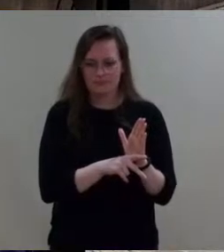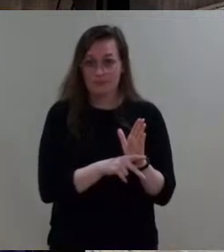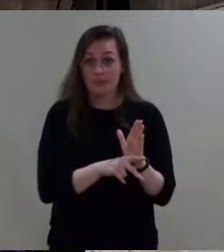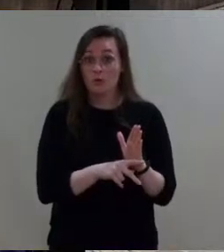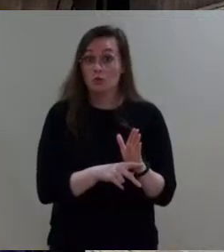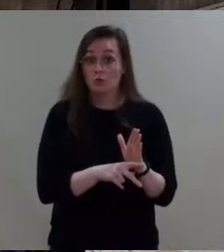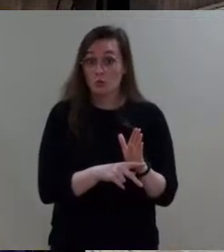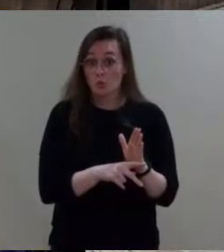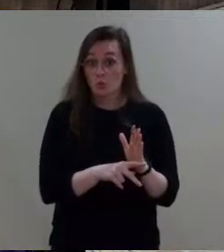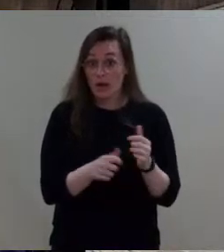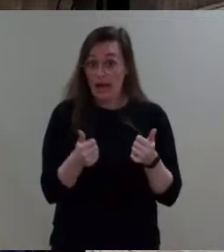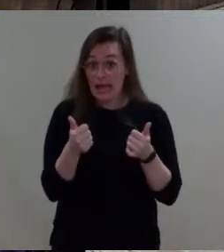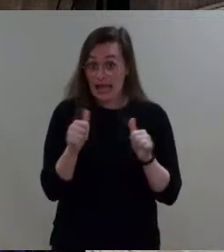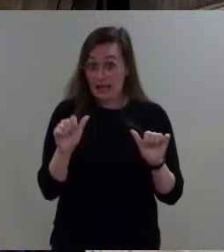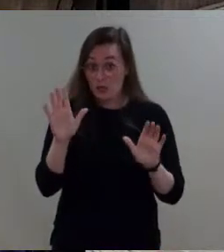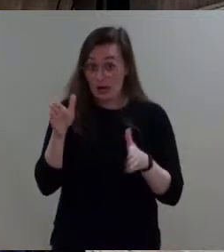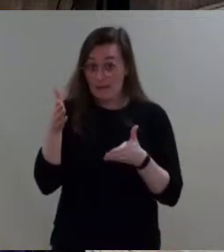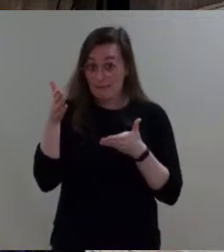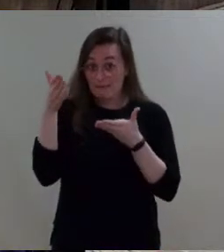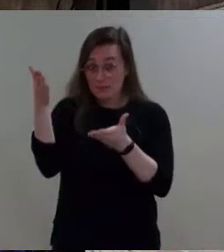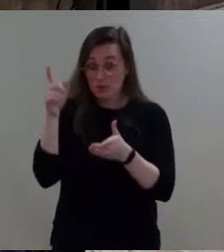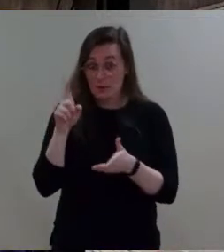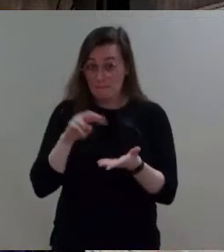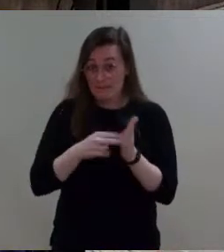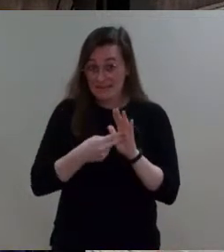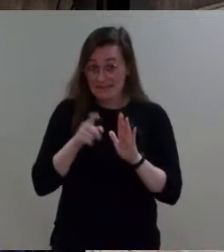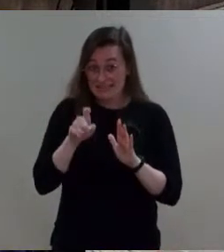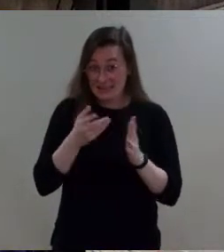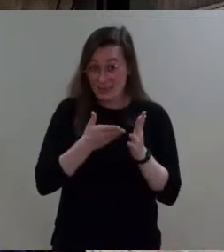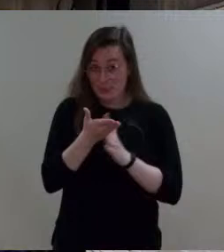changes, those have to be vetted through the solicitor, or?